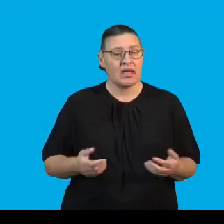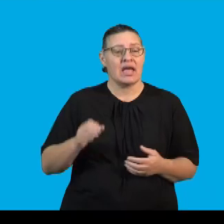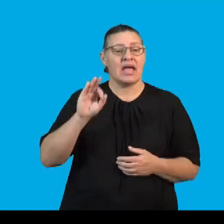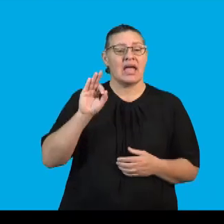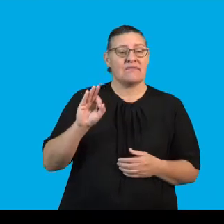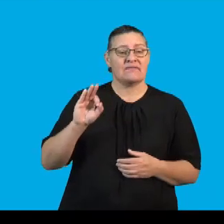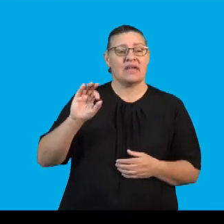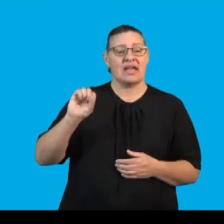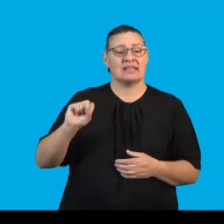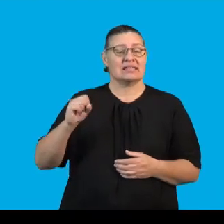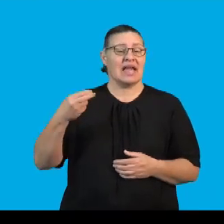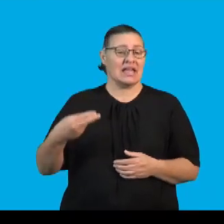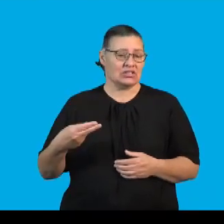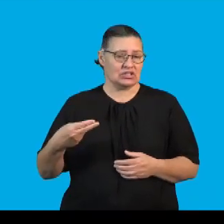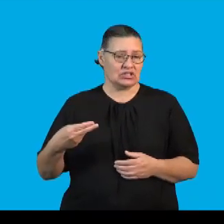A,